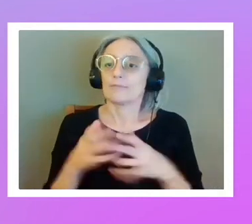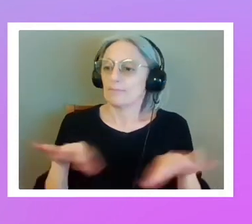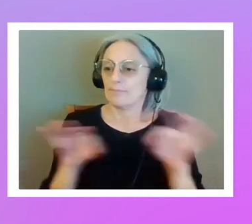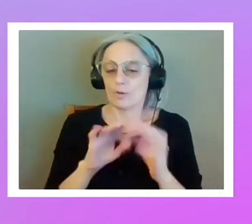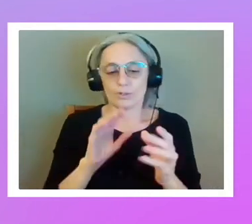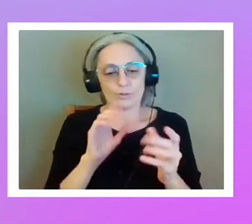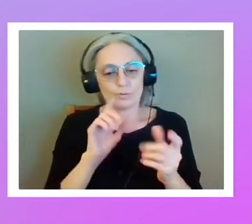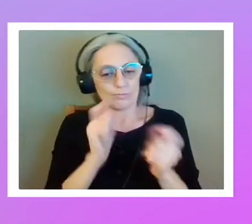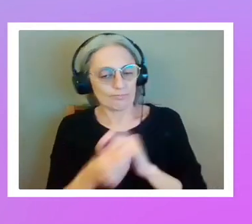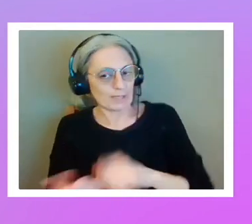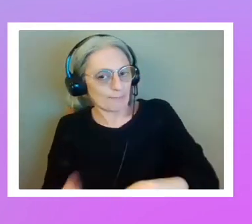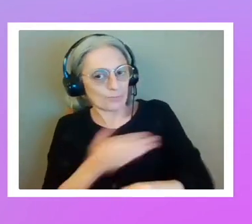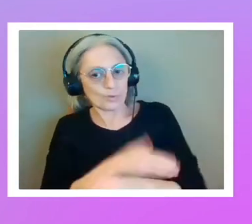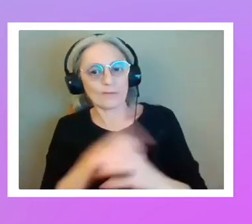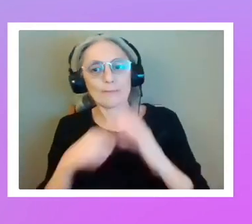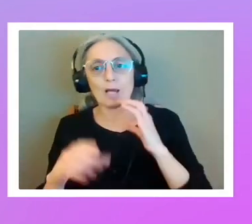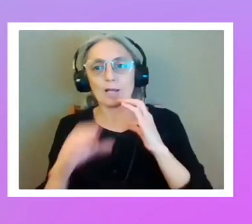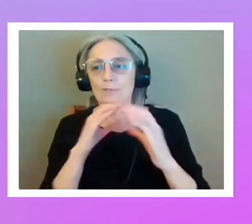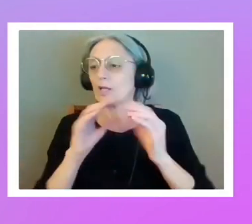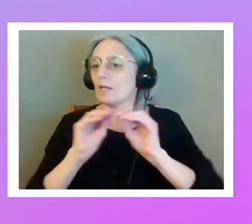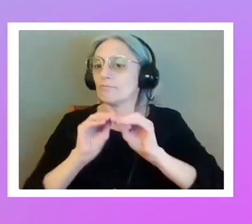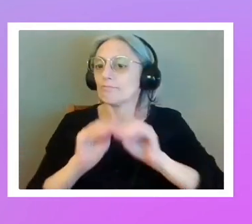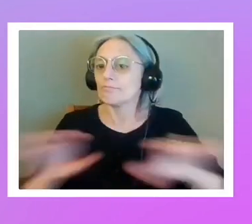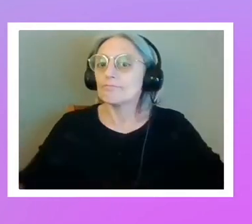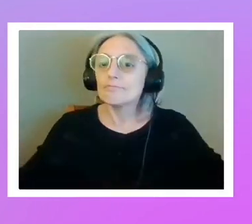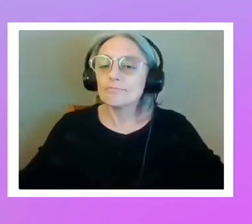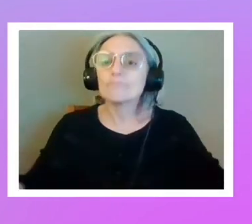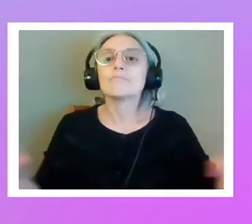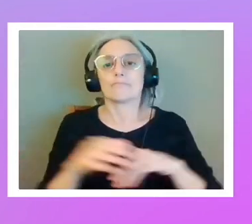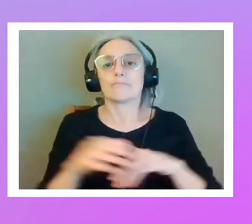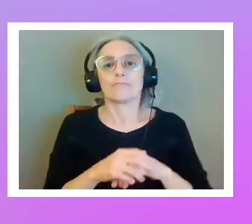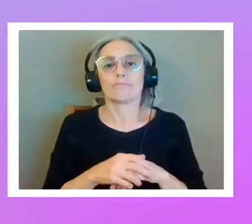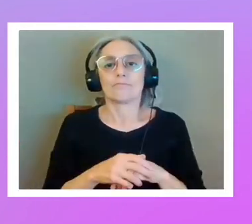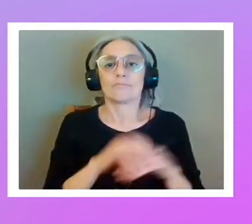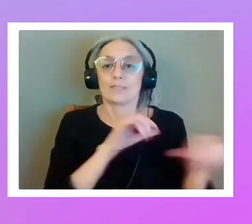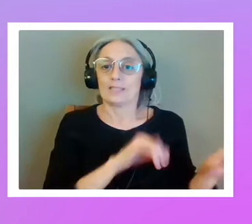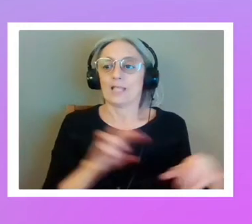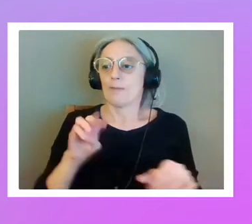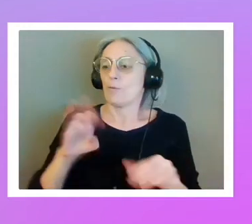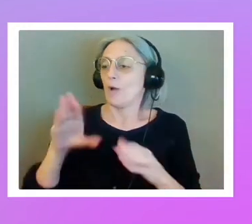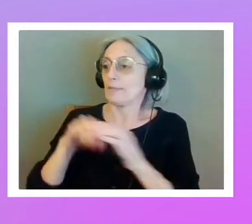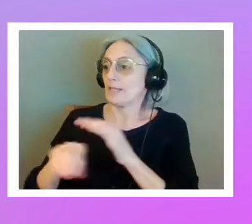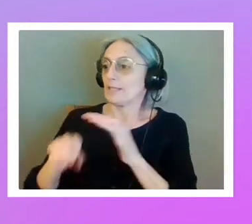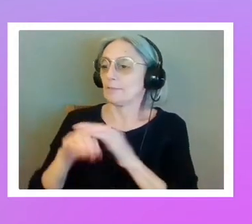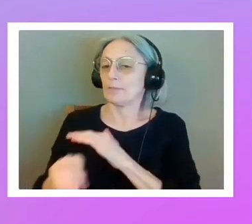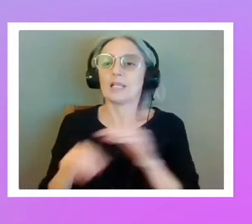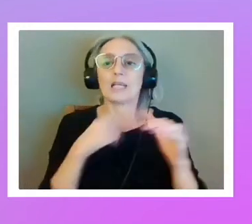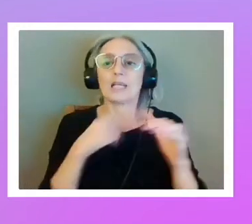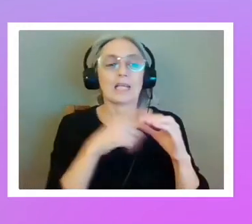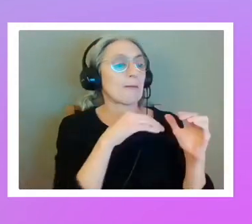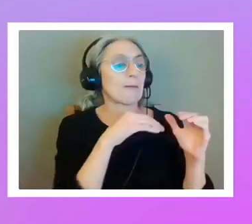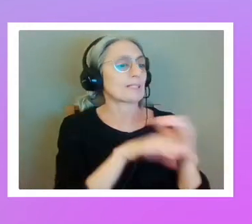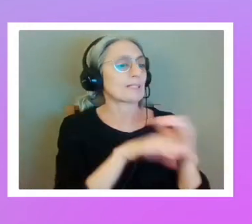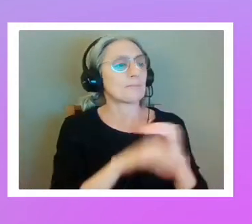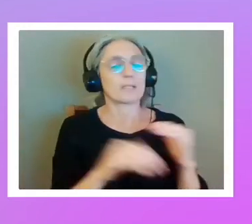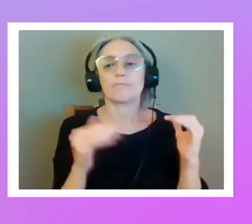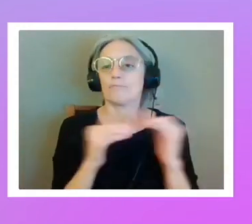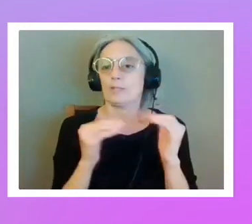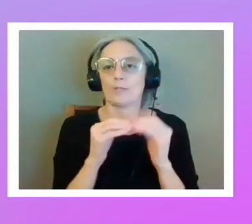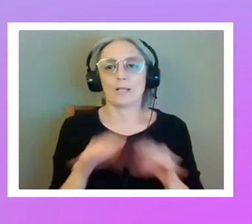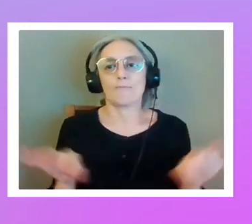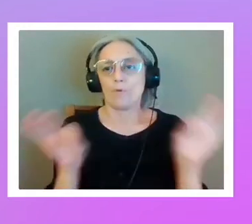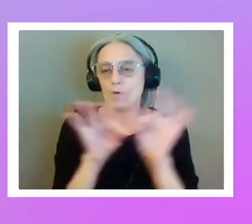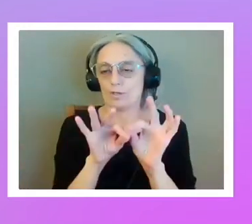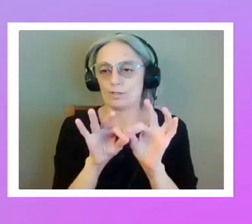all of our email communications are taken just as serious as we are taking our web accessibility efforts. All